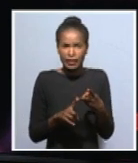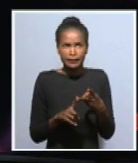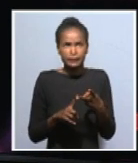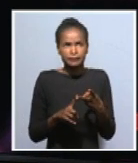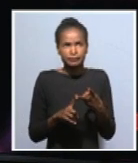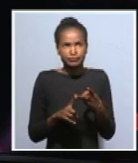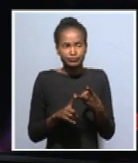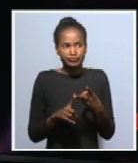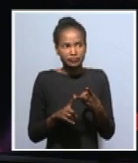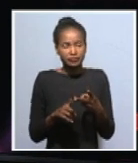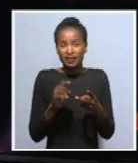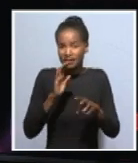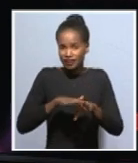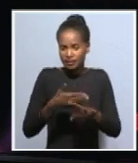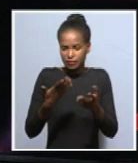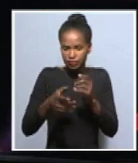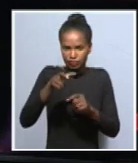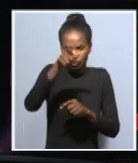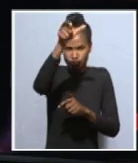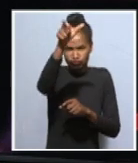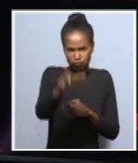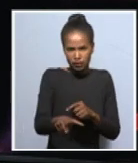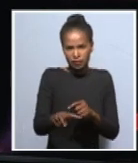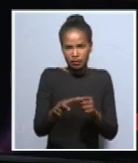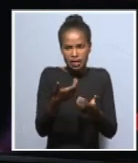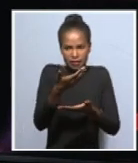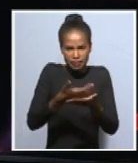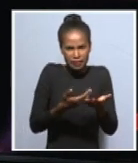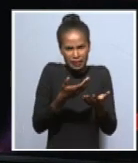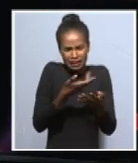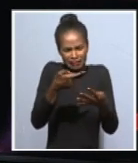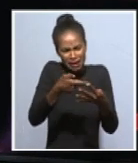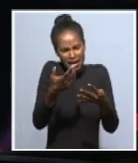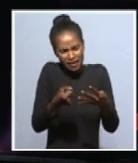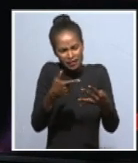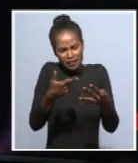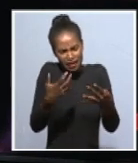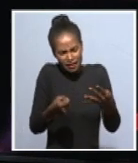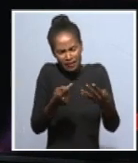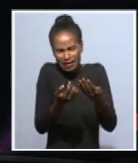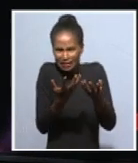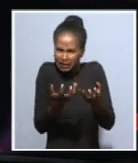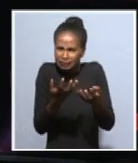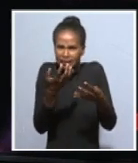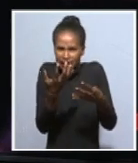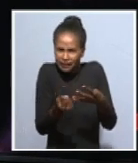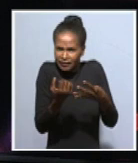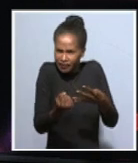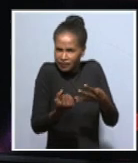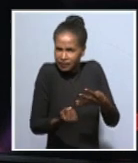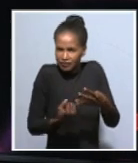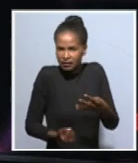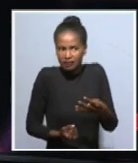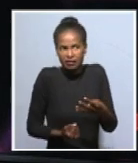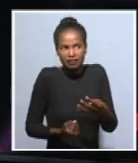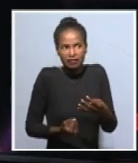the thing is always, if the client meets the requirements in good time, then it helps to